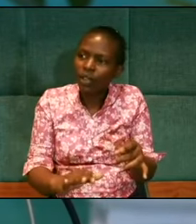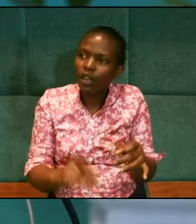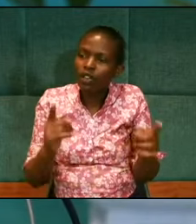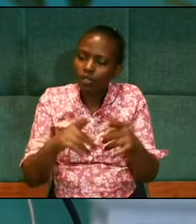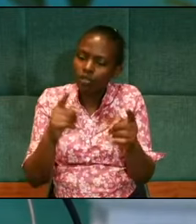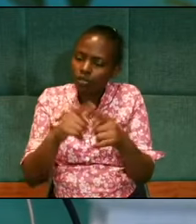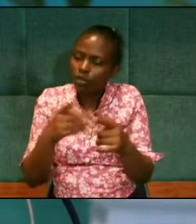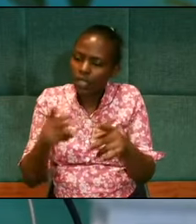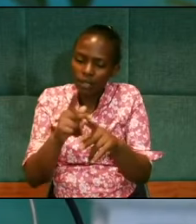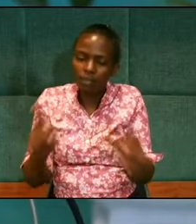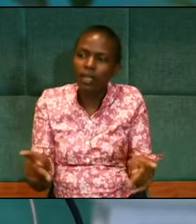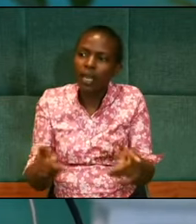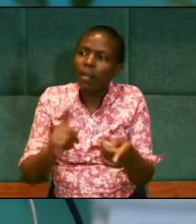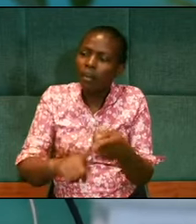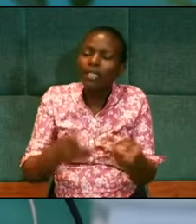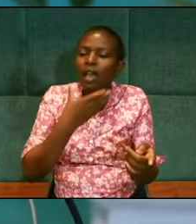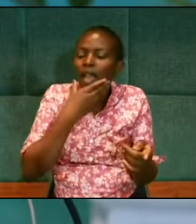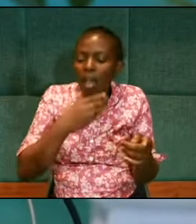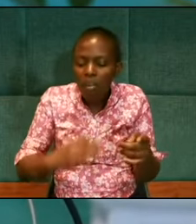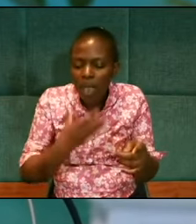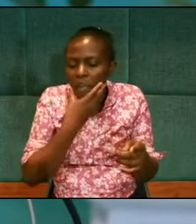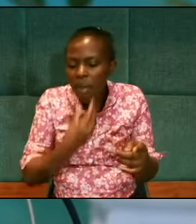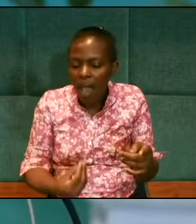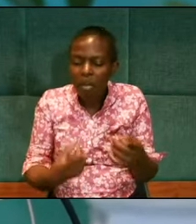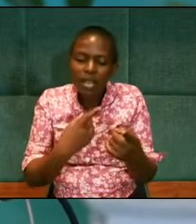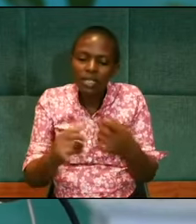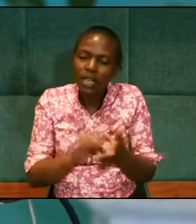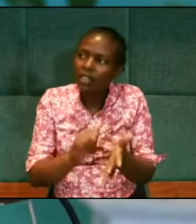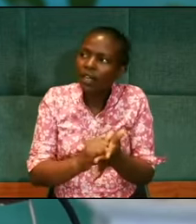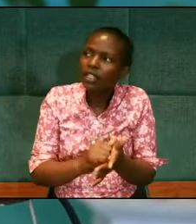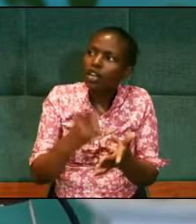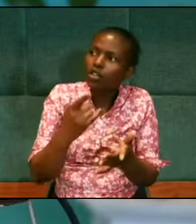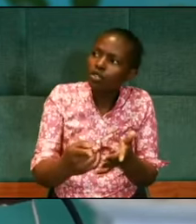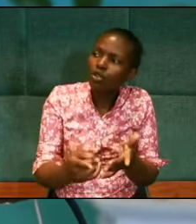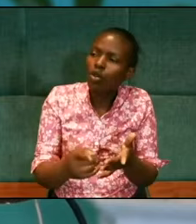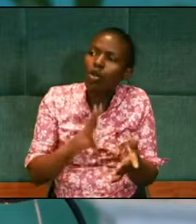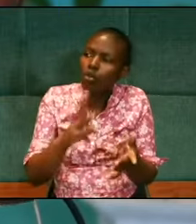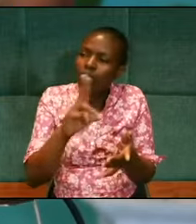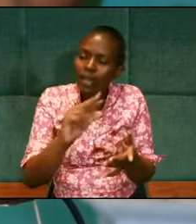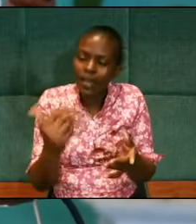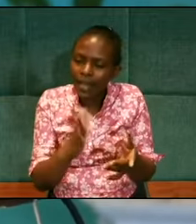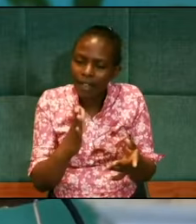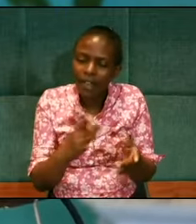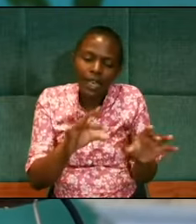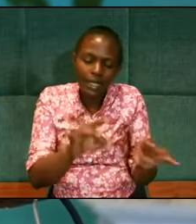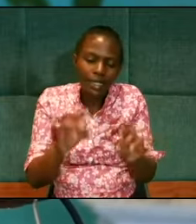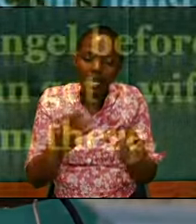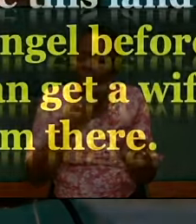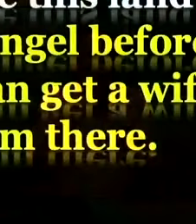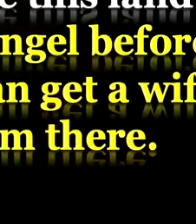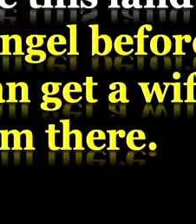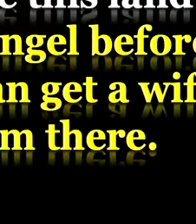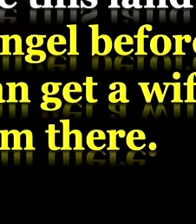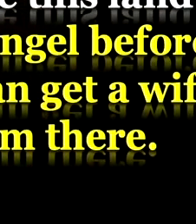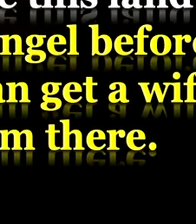not take my son back there. The Lord, the God of heaven, who brought me out of my father's household